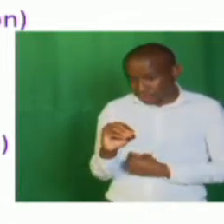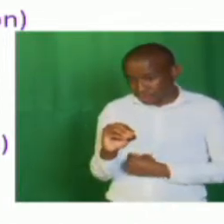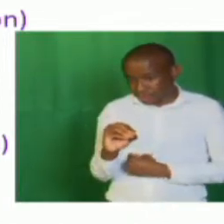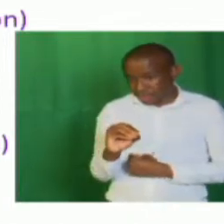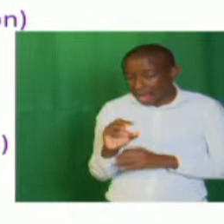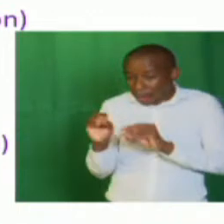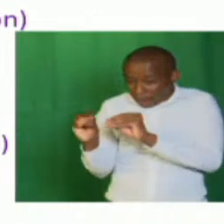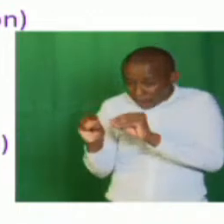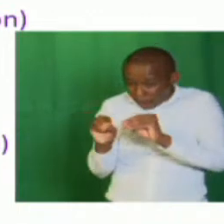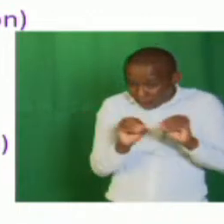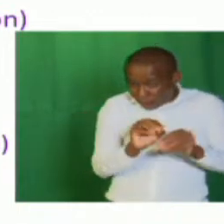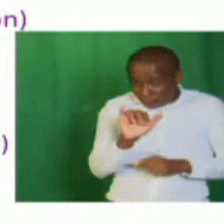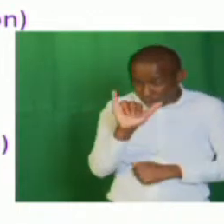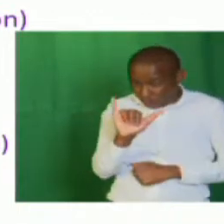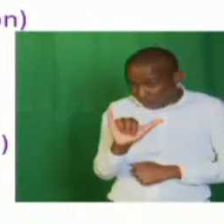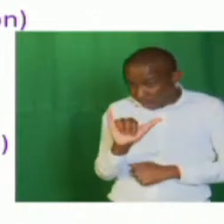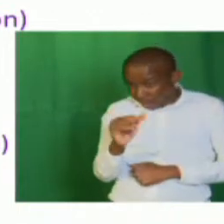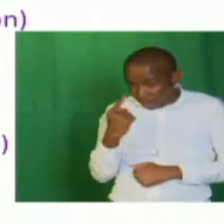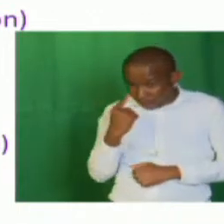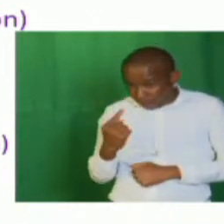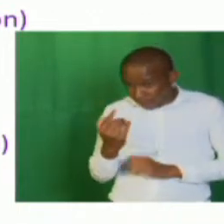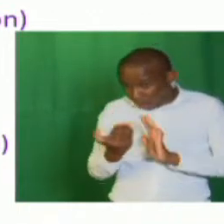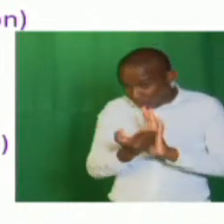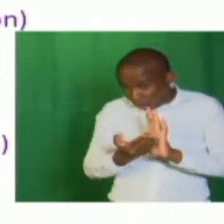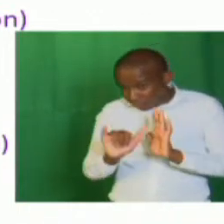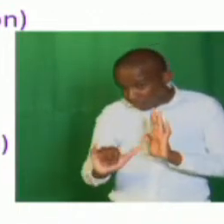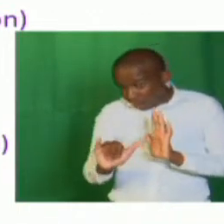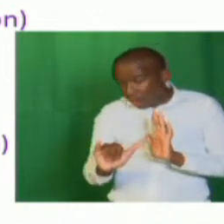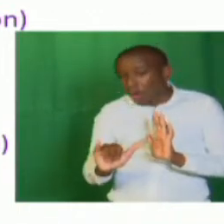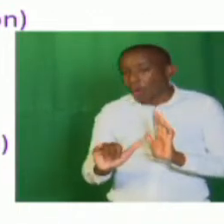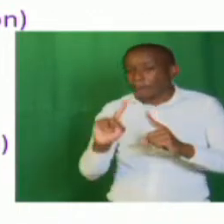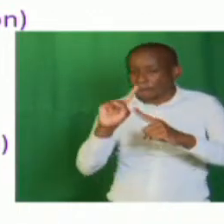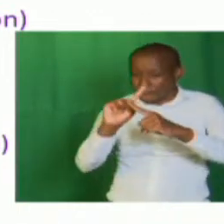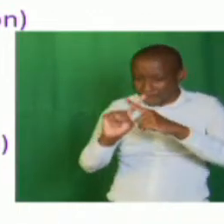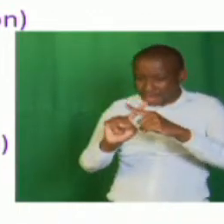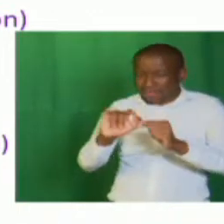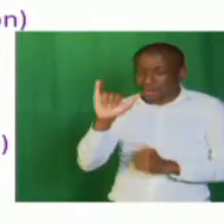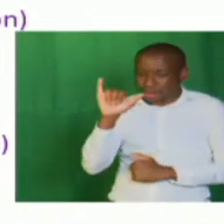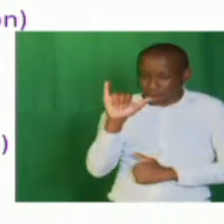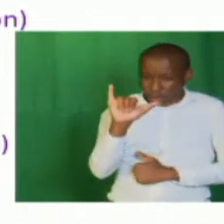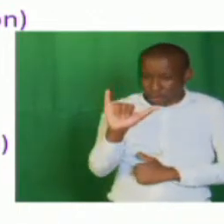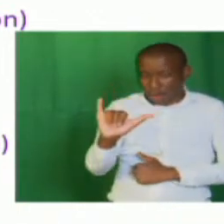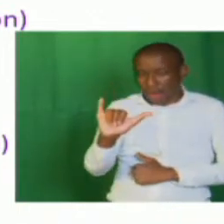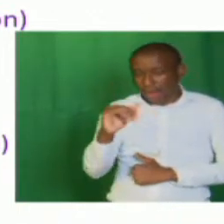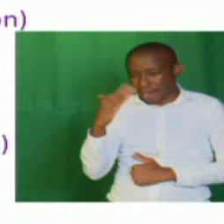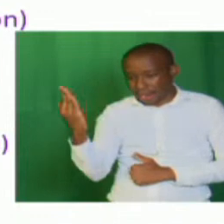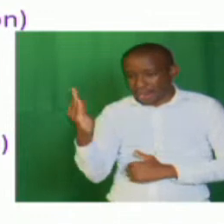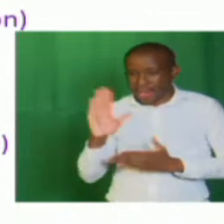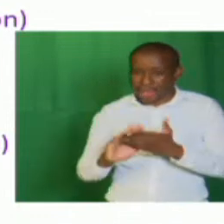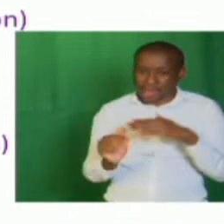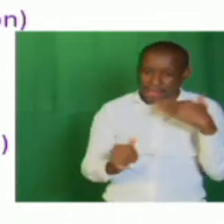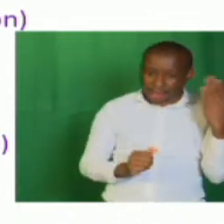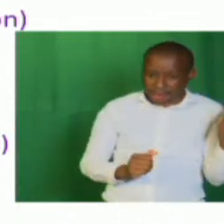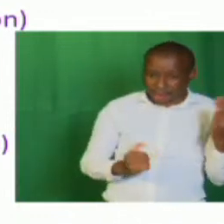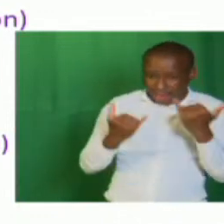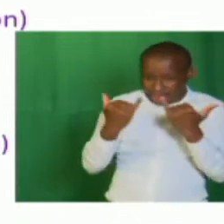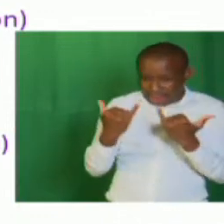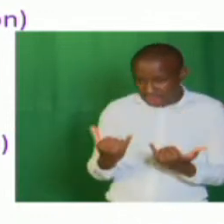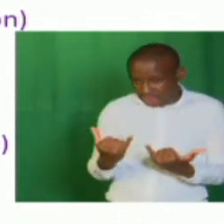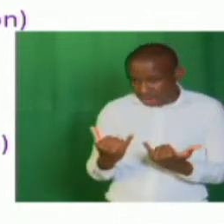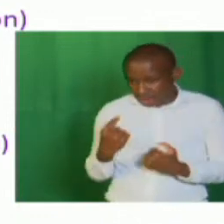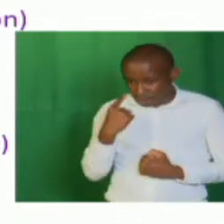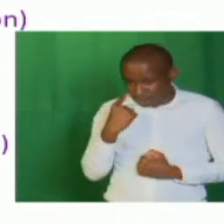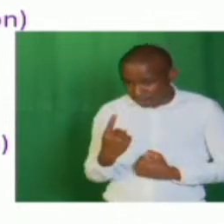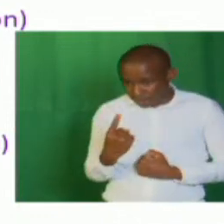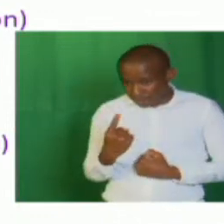to move this y here. We'll move this y by multiplying by the y on both sides. So when you multiply by